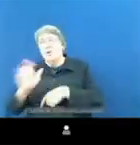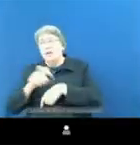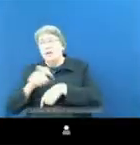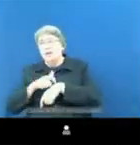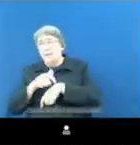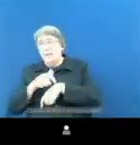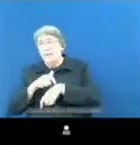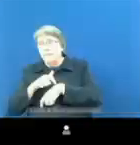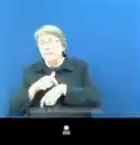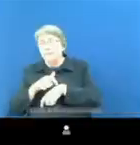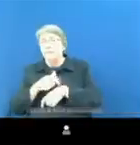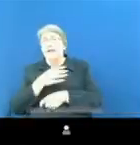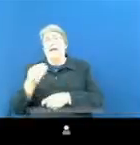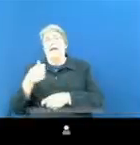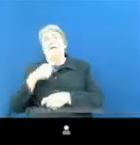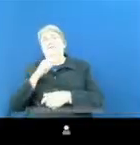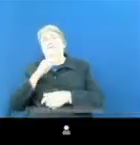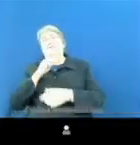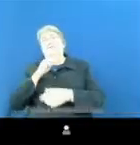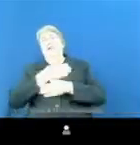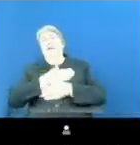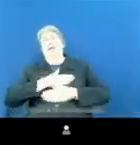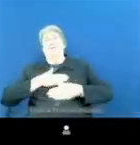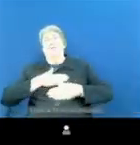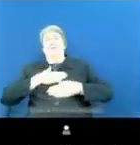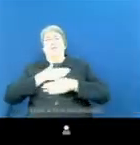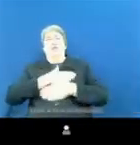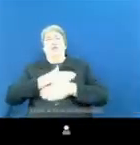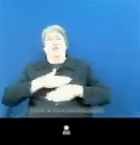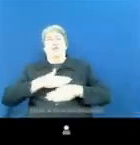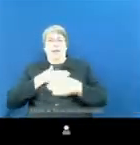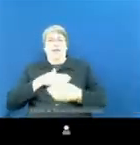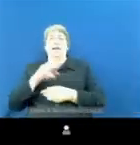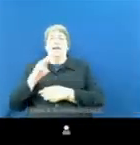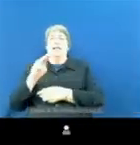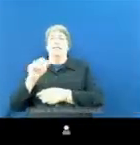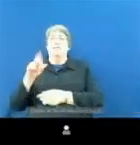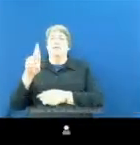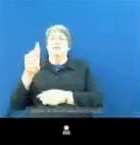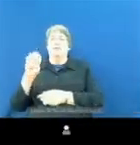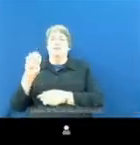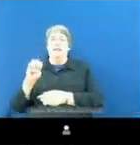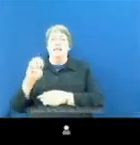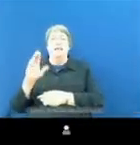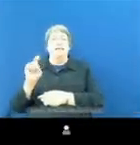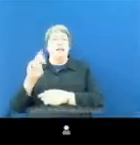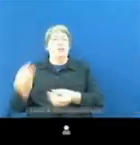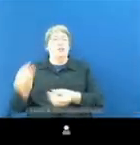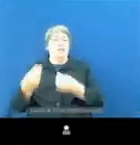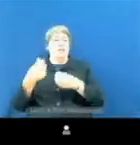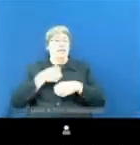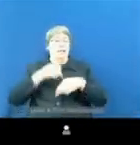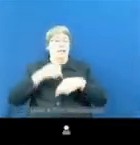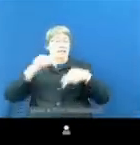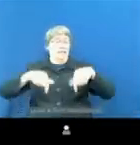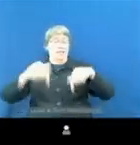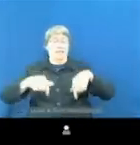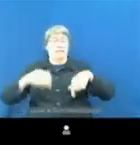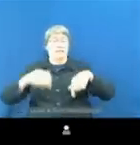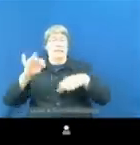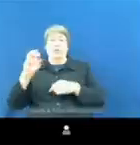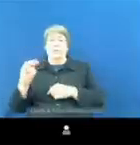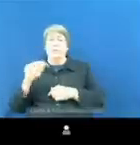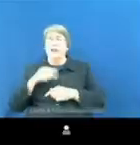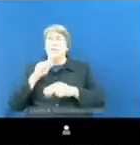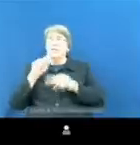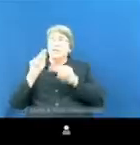And we really appreciate the Murray Center giving us the forum to do this. And I look forward very much to the